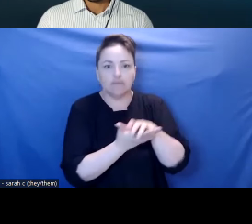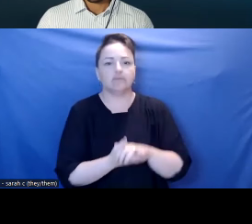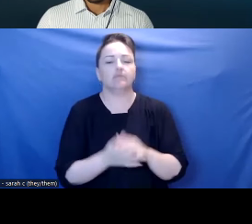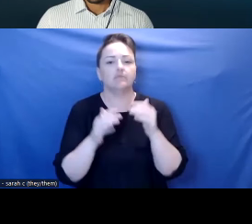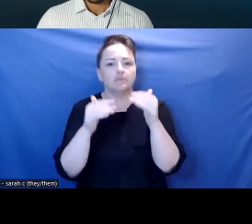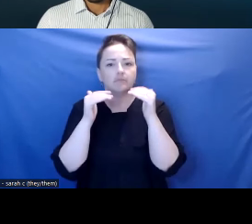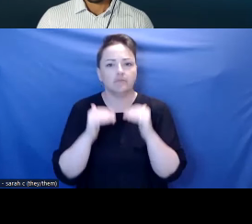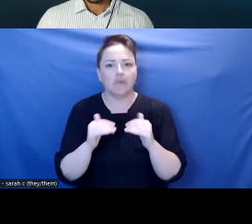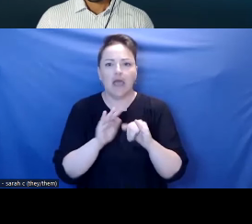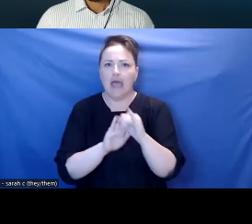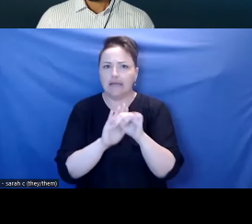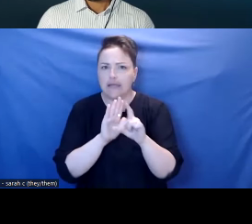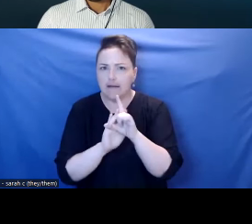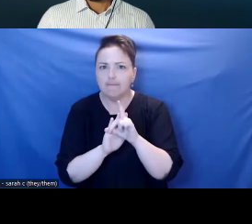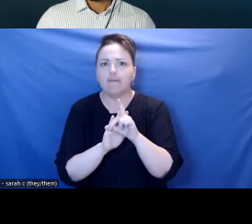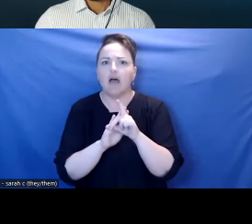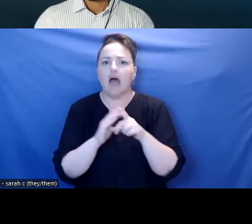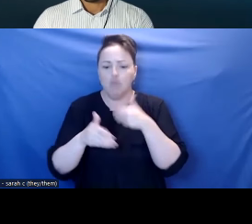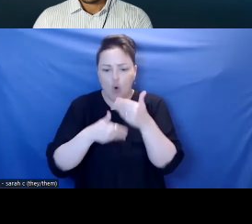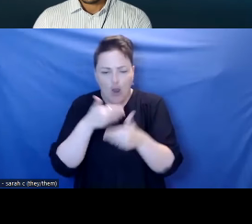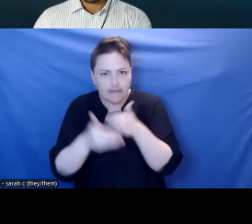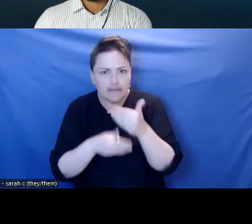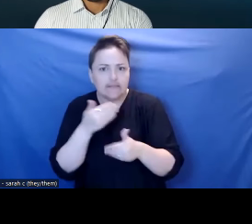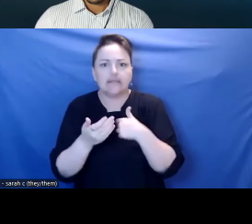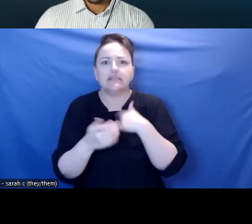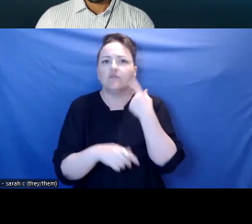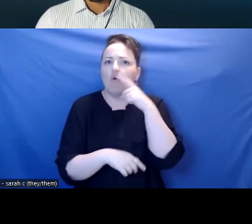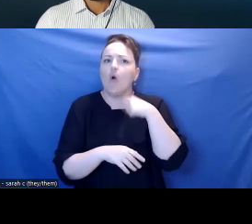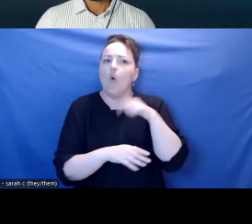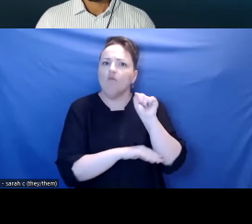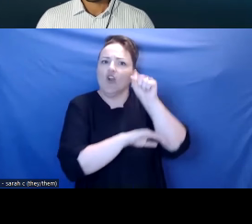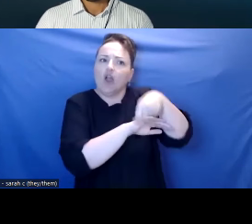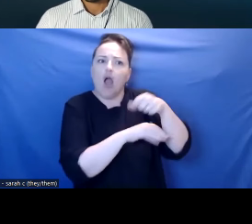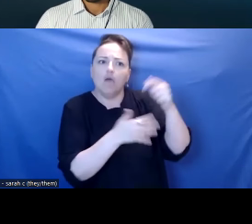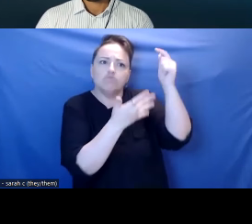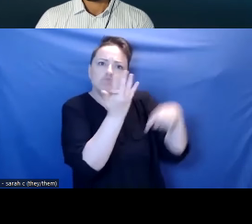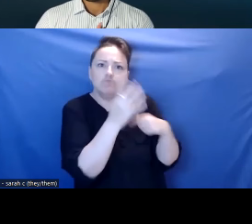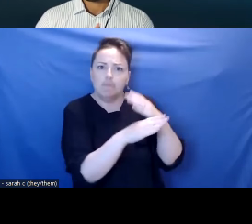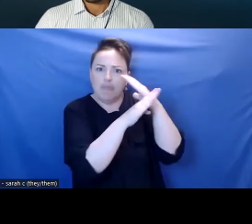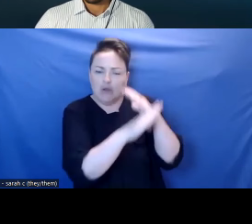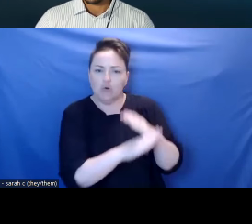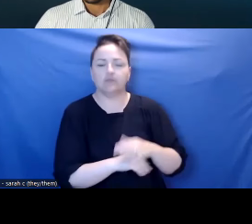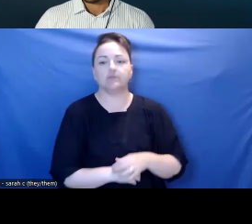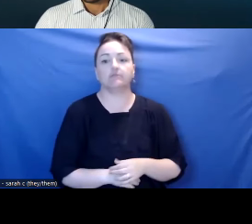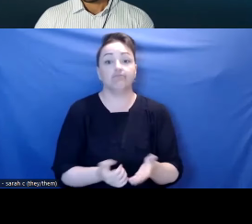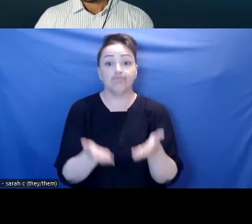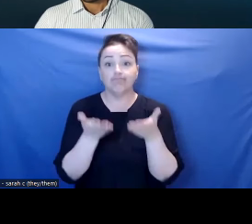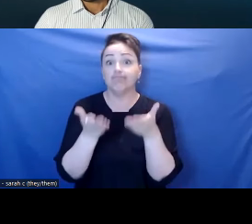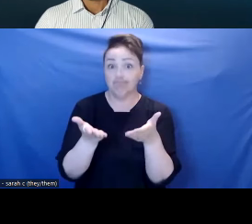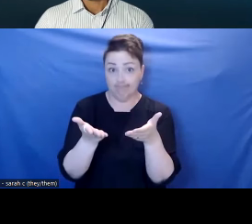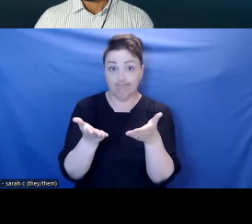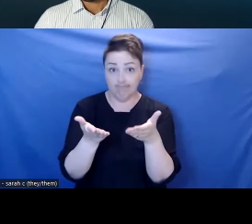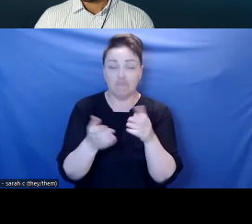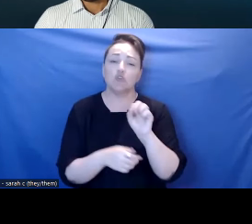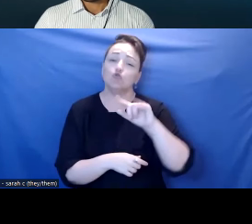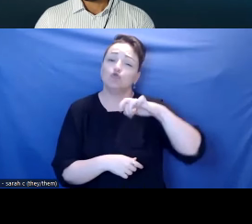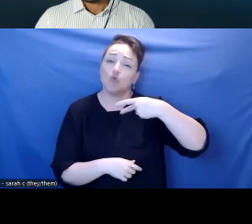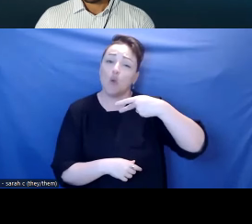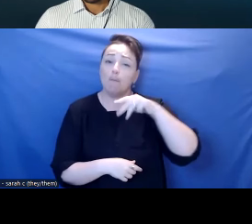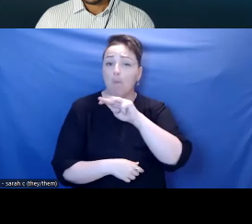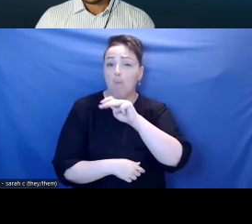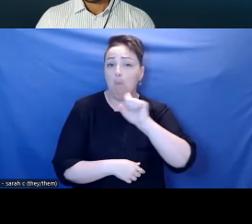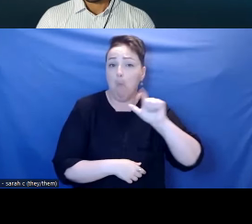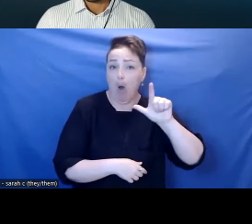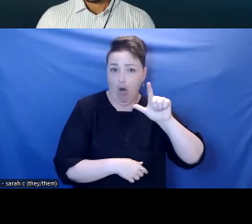use to overcome them. For example, here we have the conversion of a commercial strip mall, and this